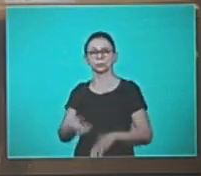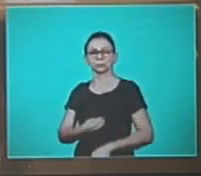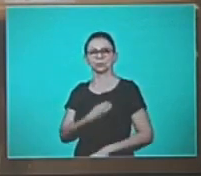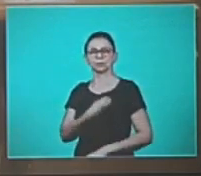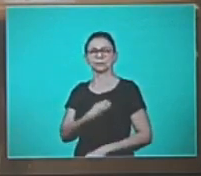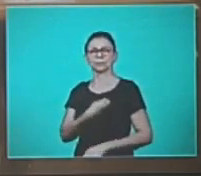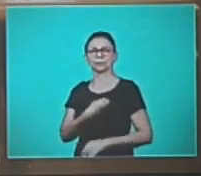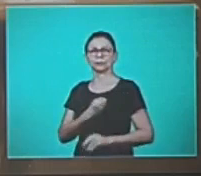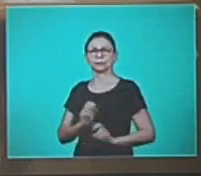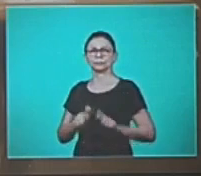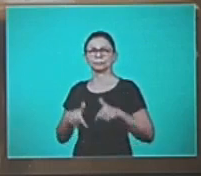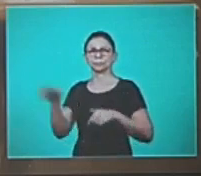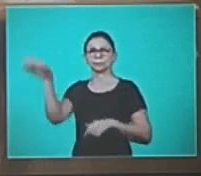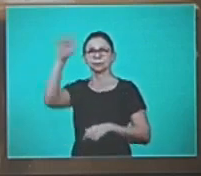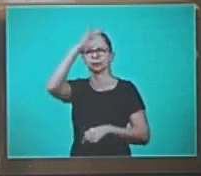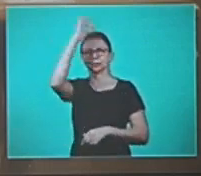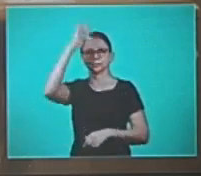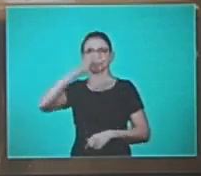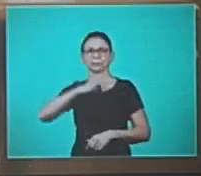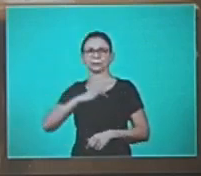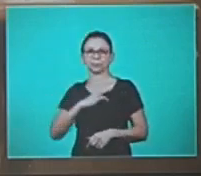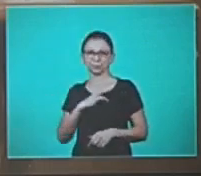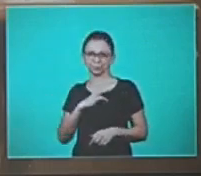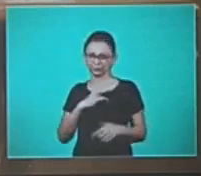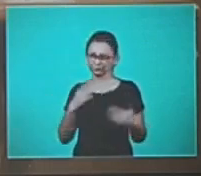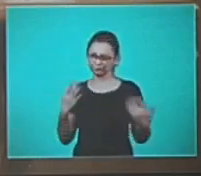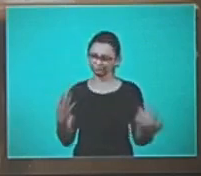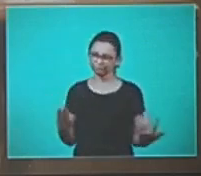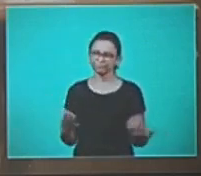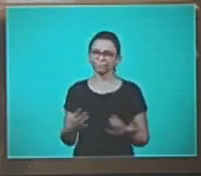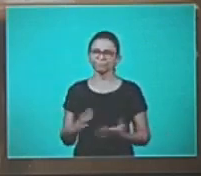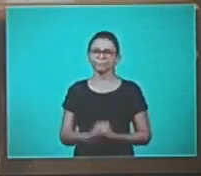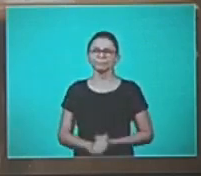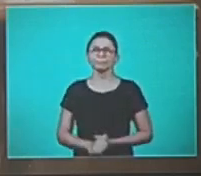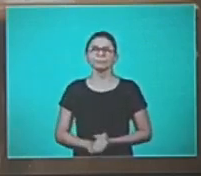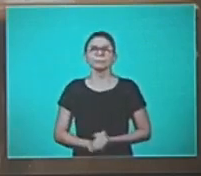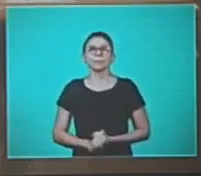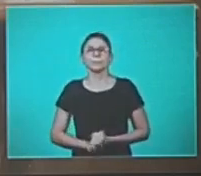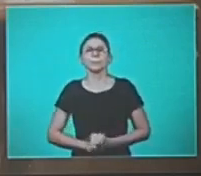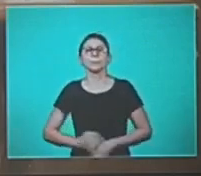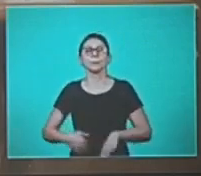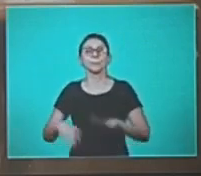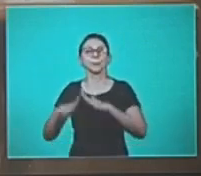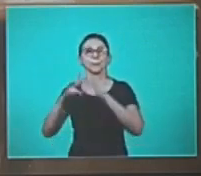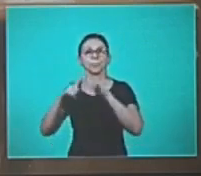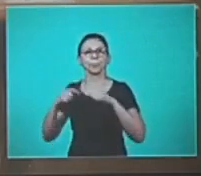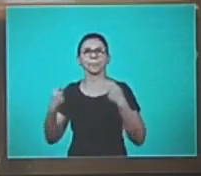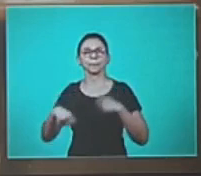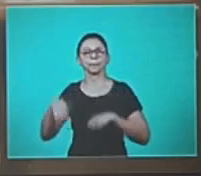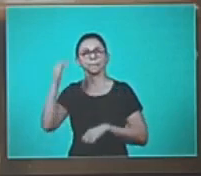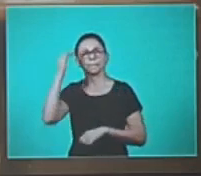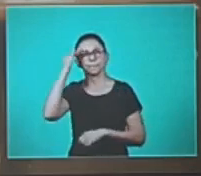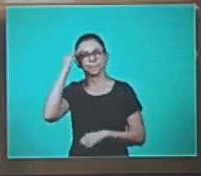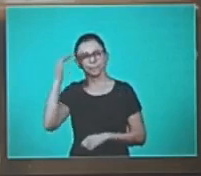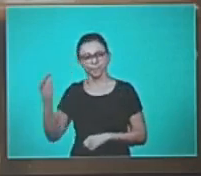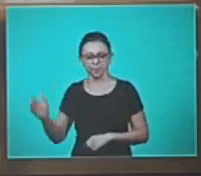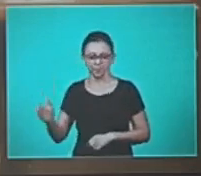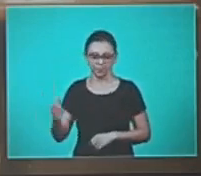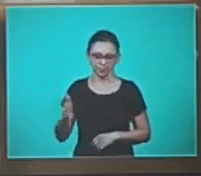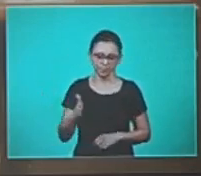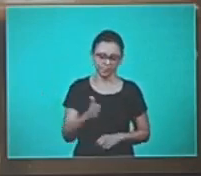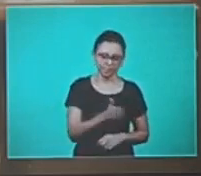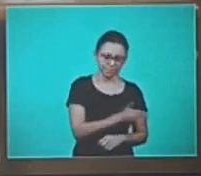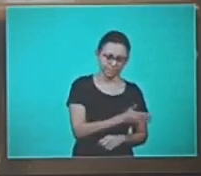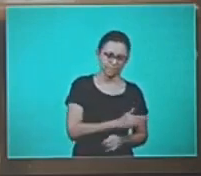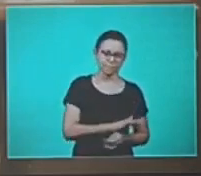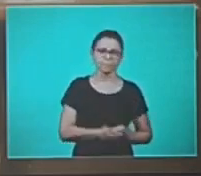is the life it was in him. So this understand the church is having at this last hour.